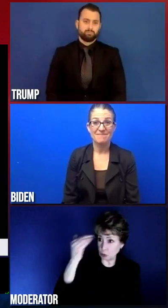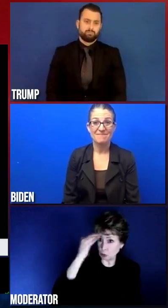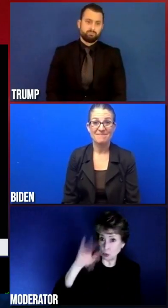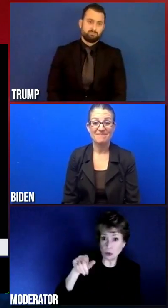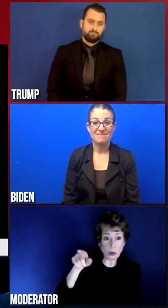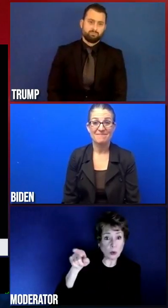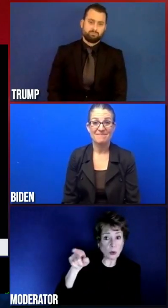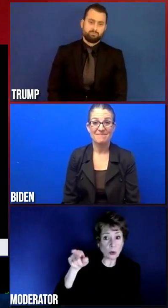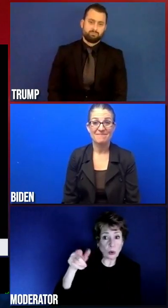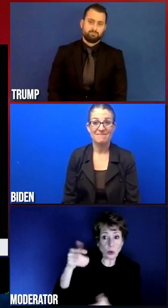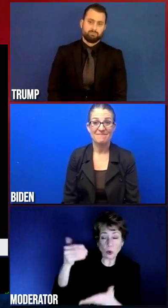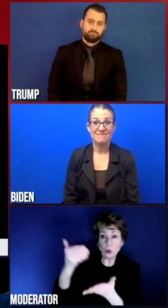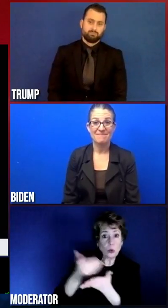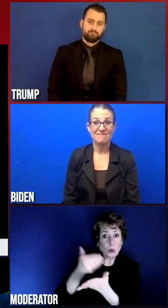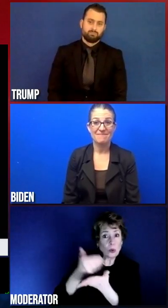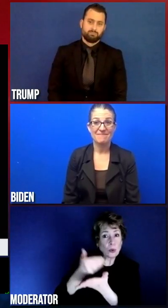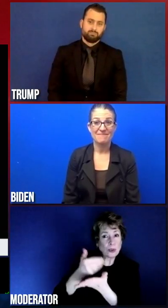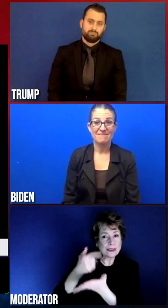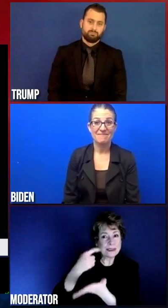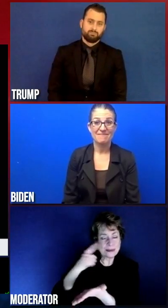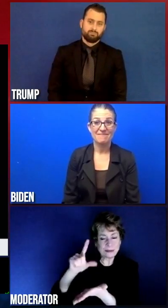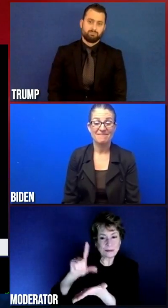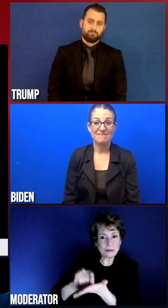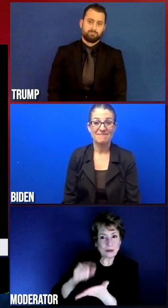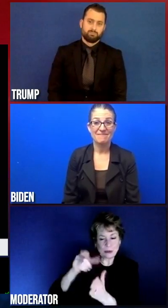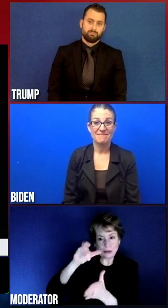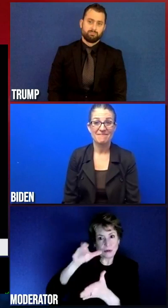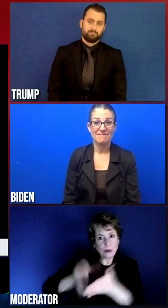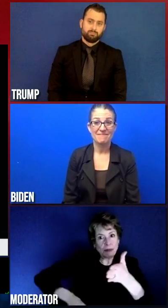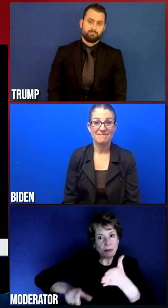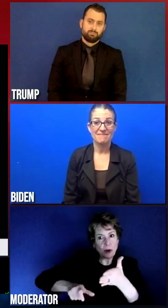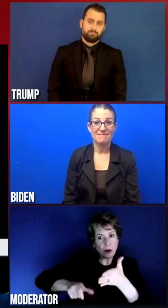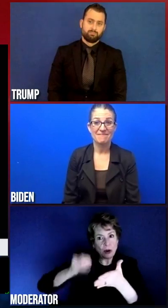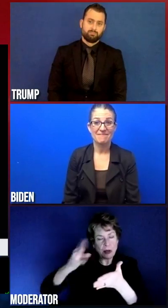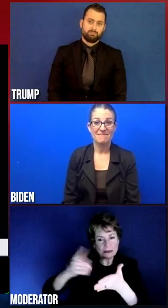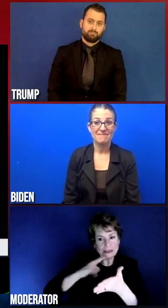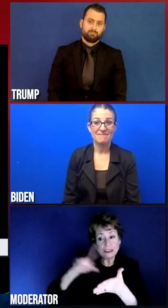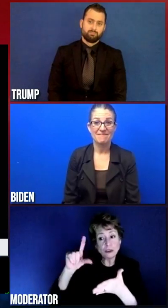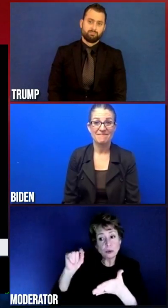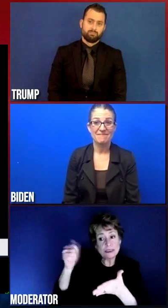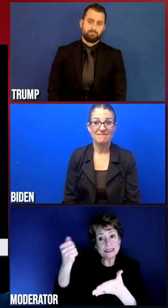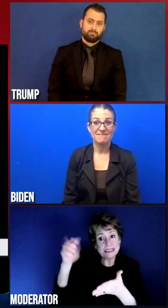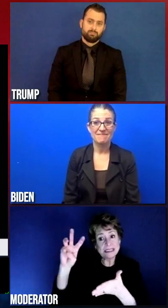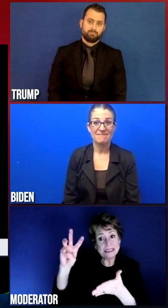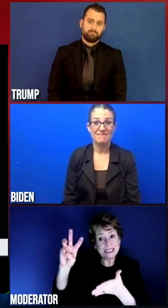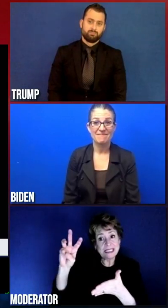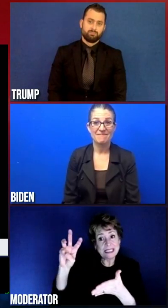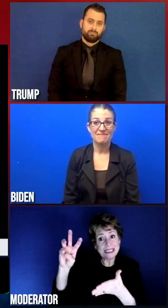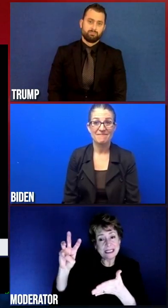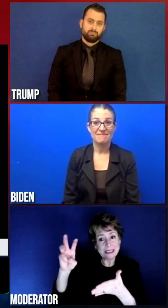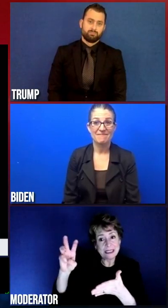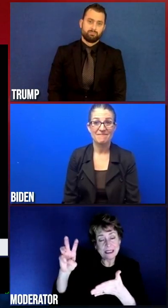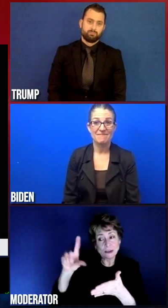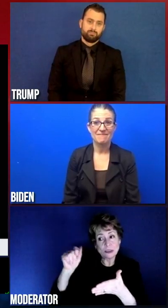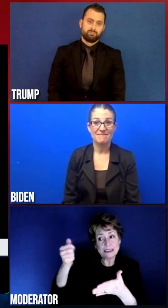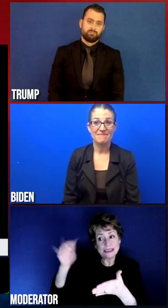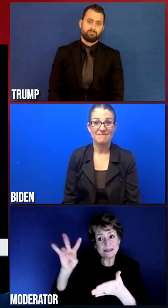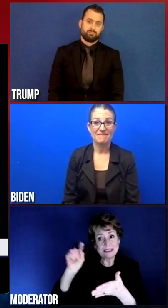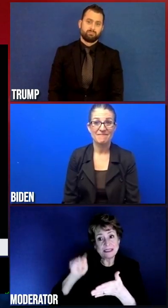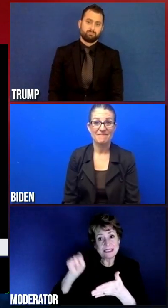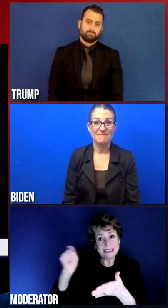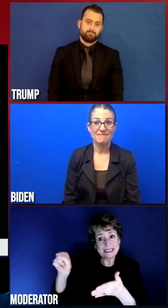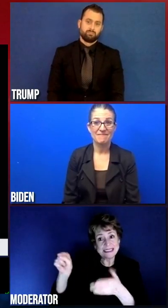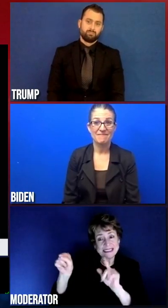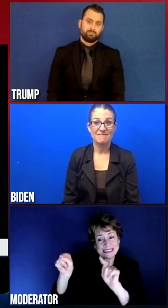were elected president, and 2017, your first year as president, that you paid $750 a year